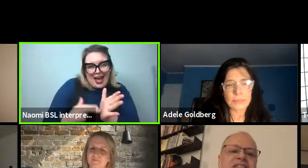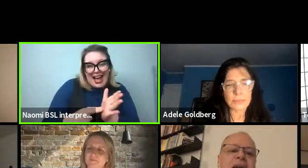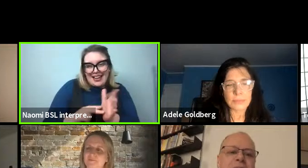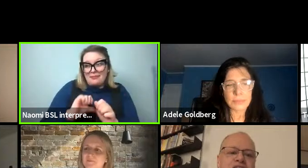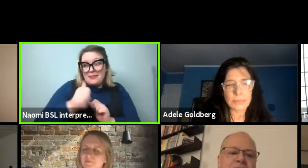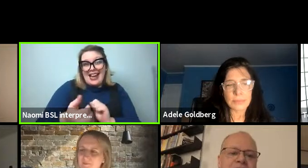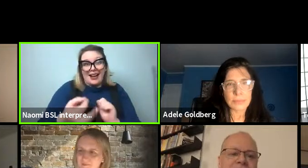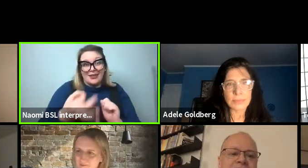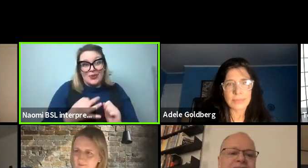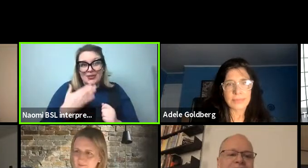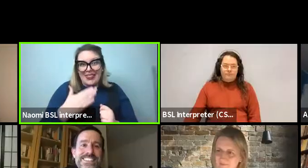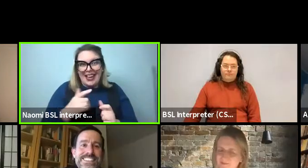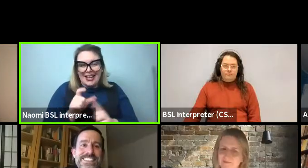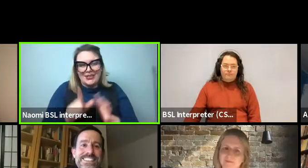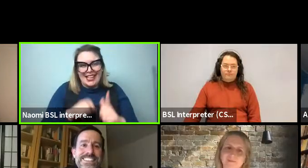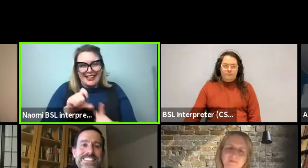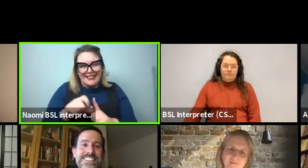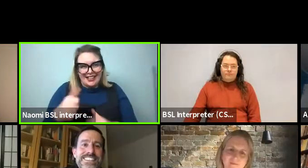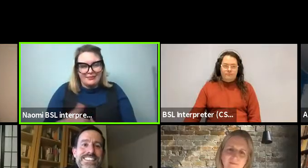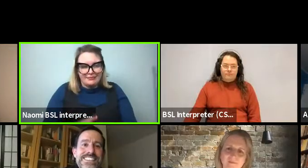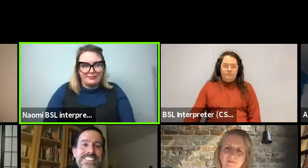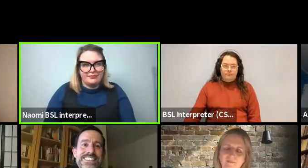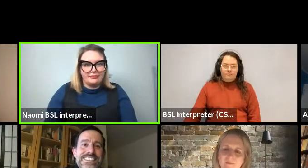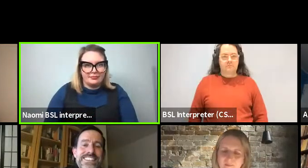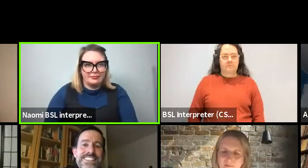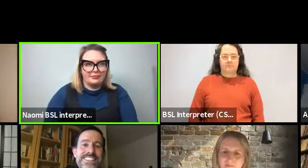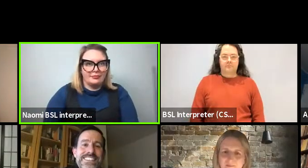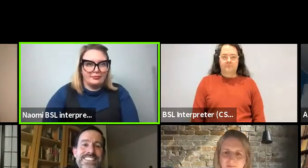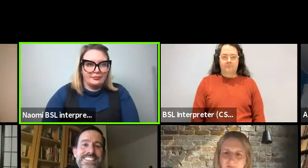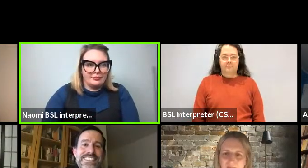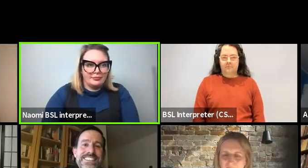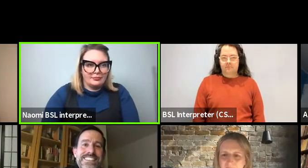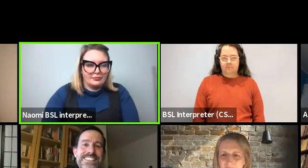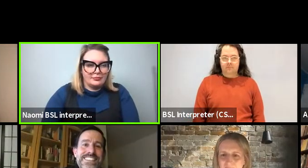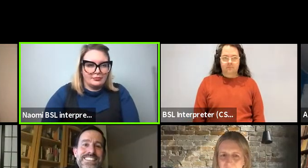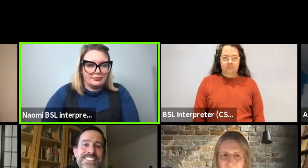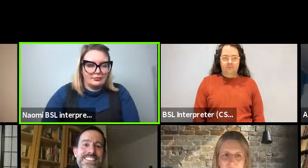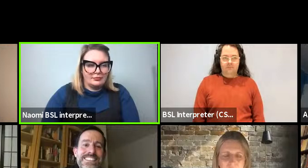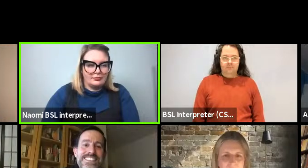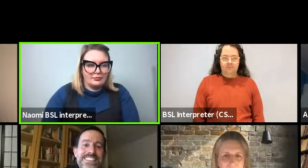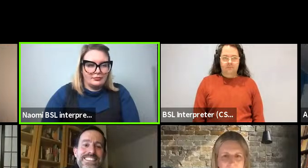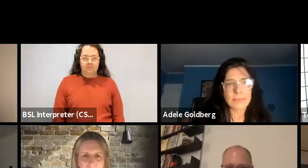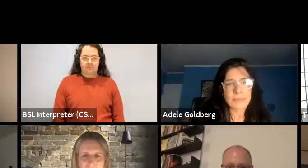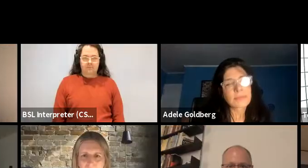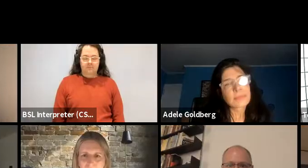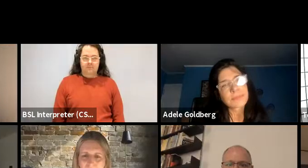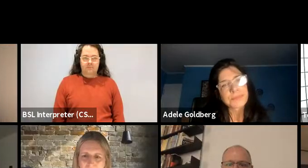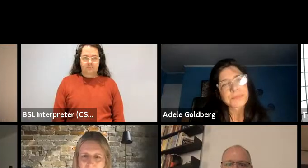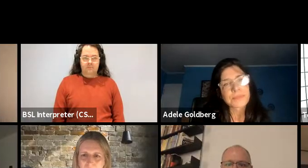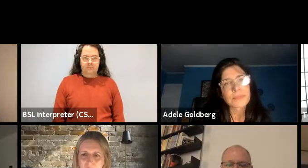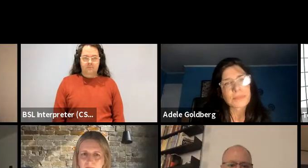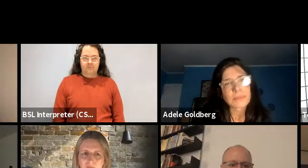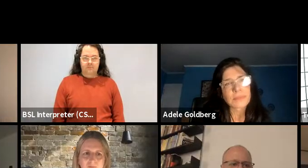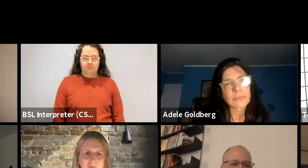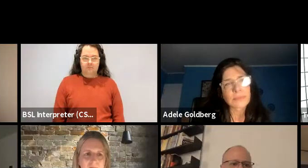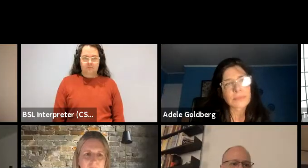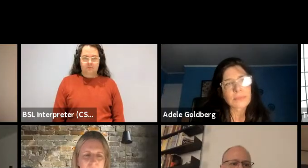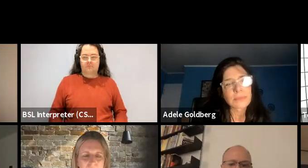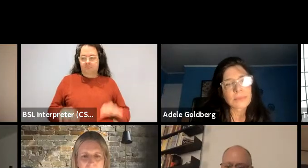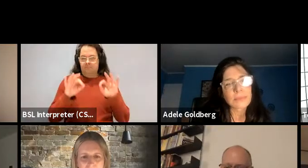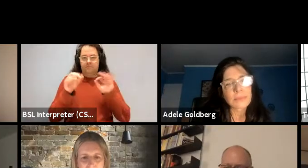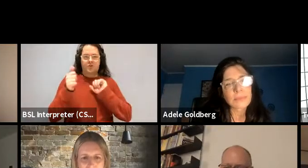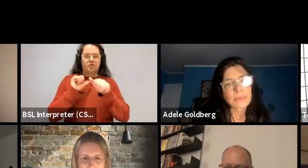question. Thanks very much. There we go. Thank you, David. do, does, does, does Martin have a, oh, let me just shift the